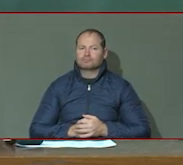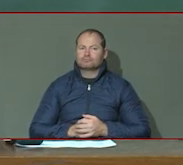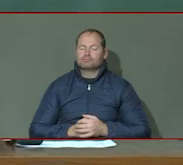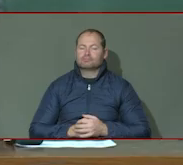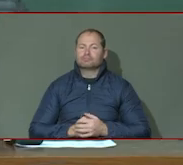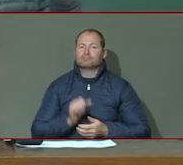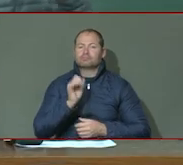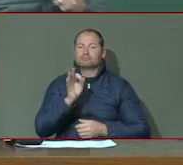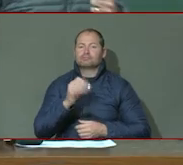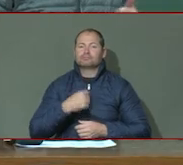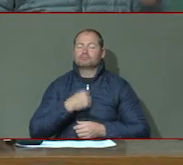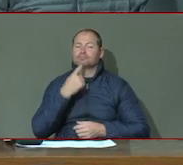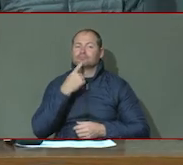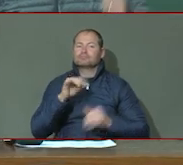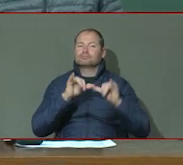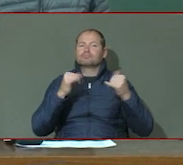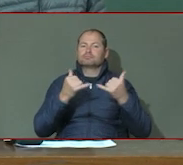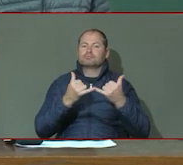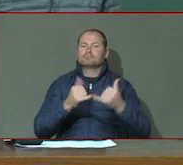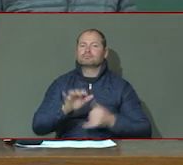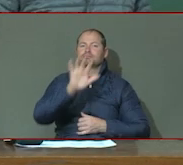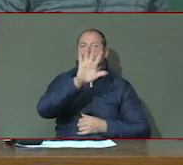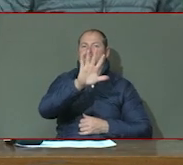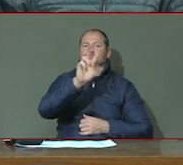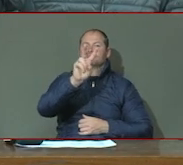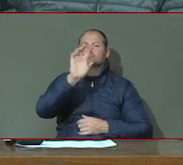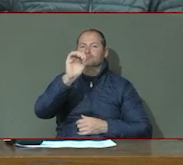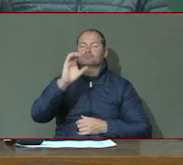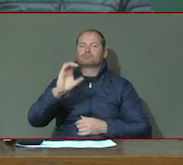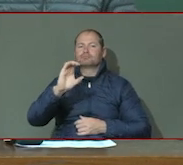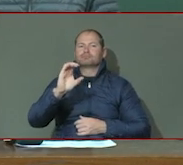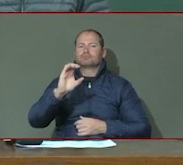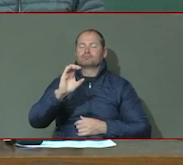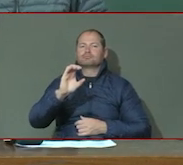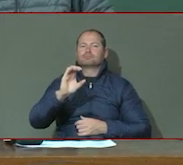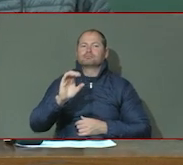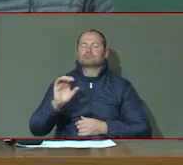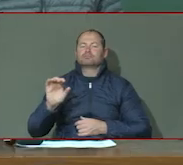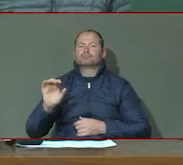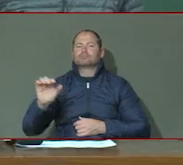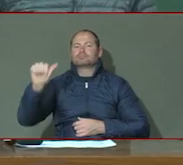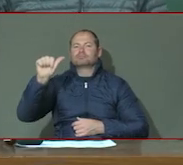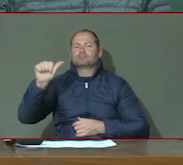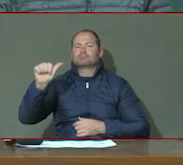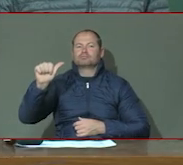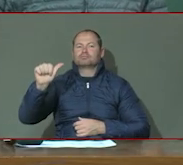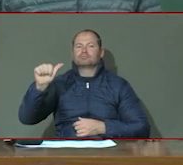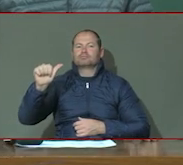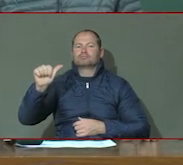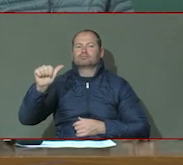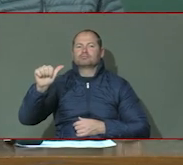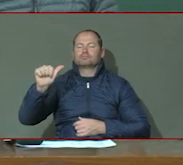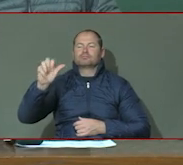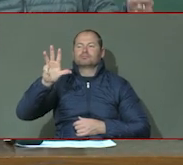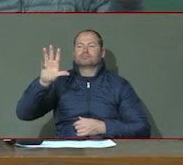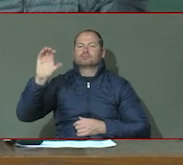If I say to you, company A, the return is 520 cents, and company B, the return is the earnings per share is